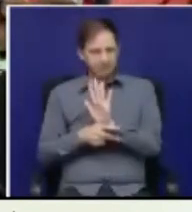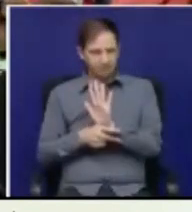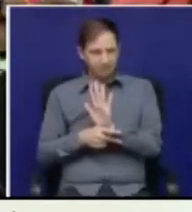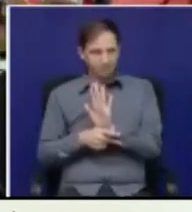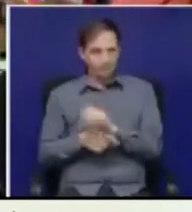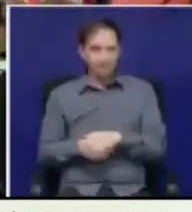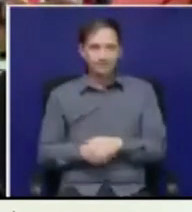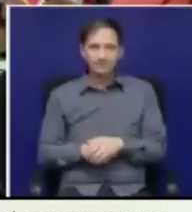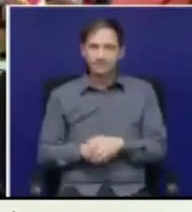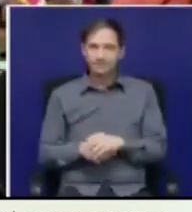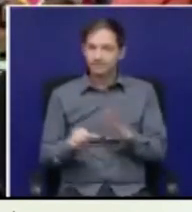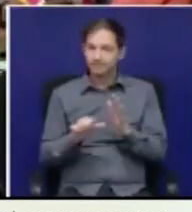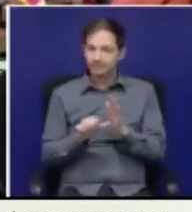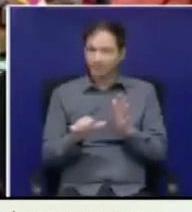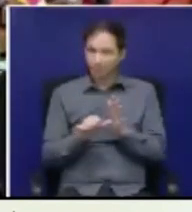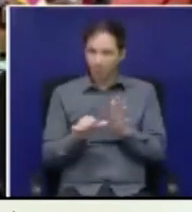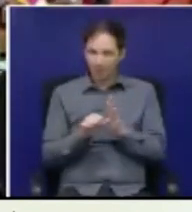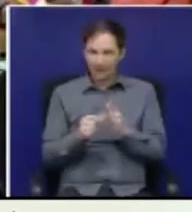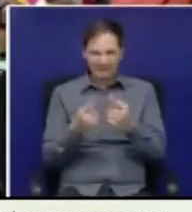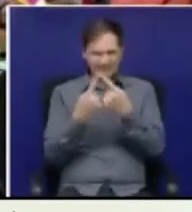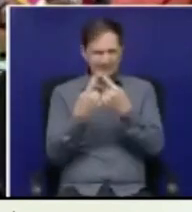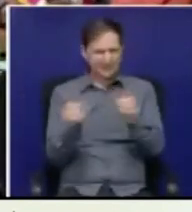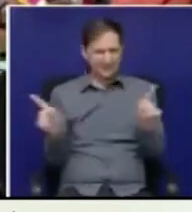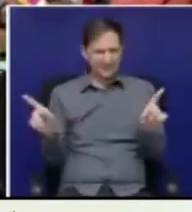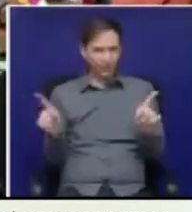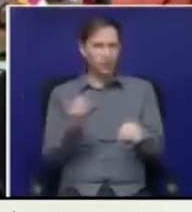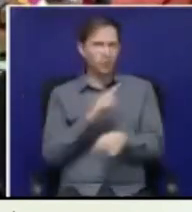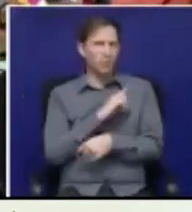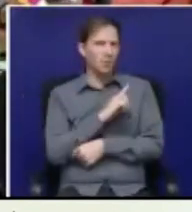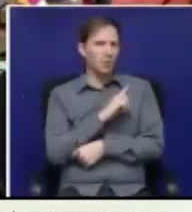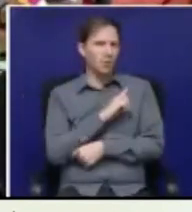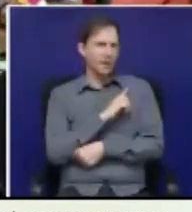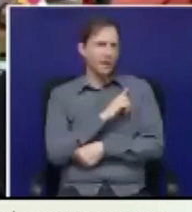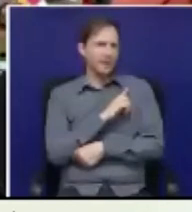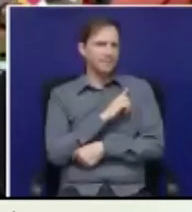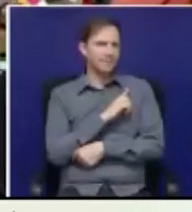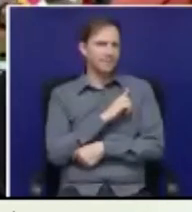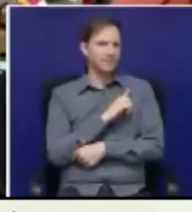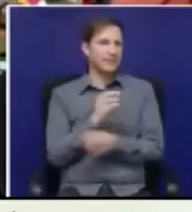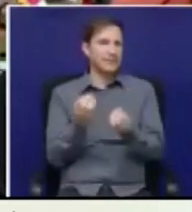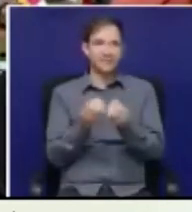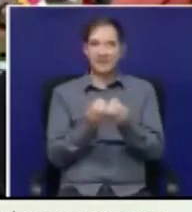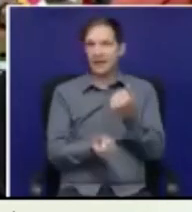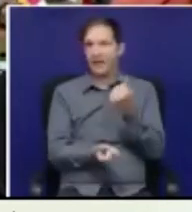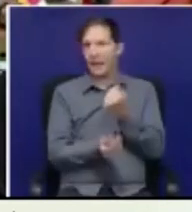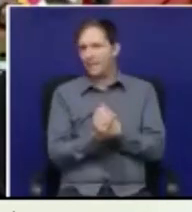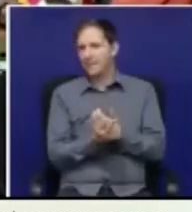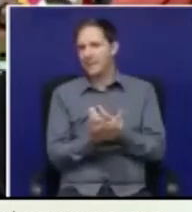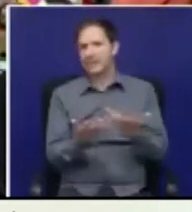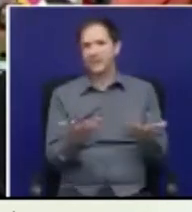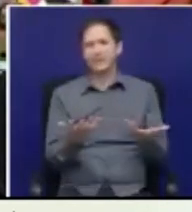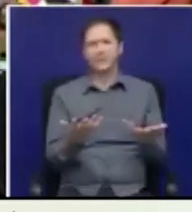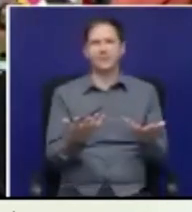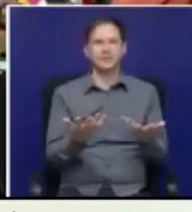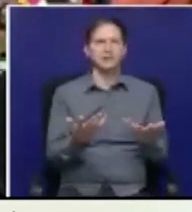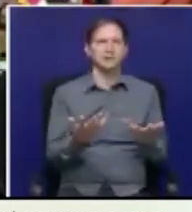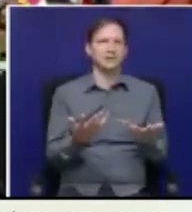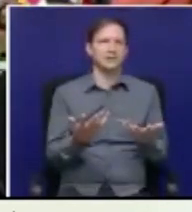It's quite important, that distinction, because every now and again when something happens, whether it's in Tembisa Hospital or